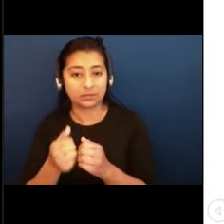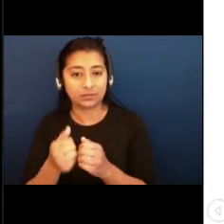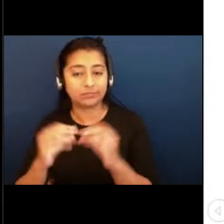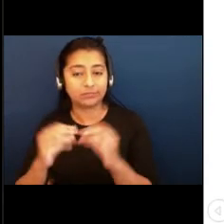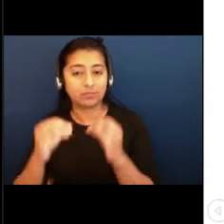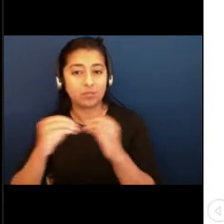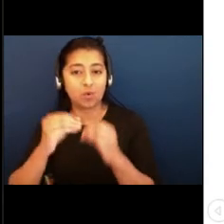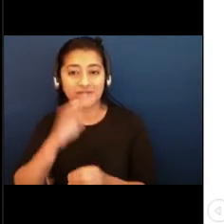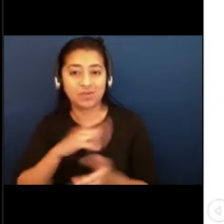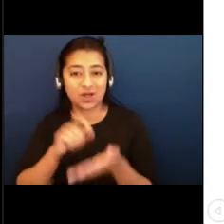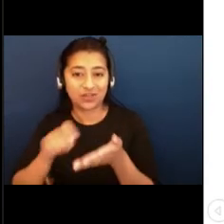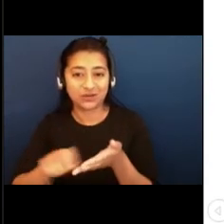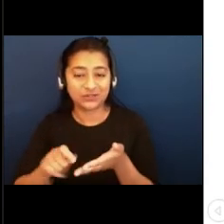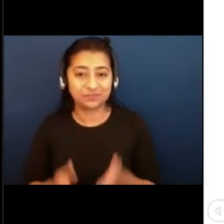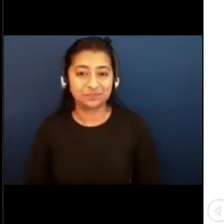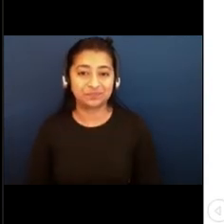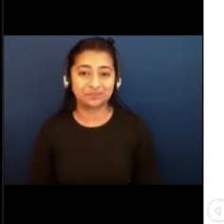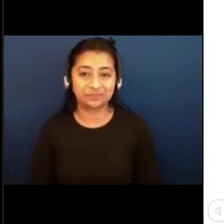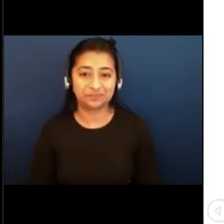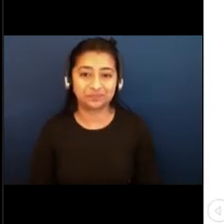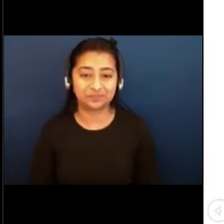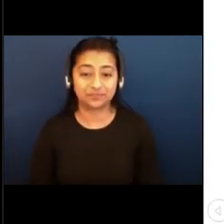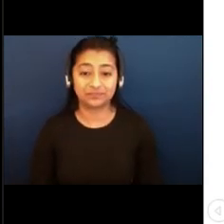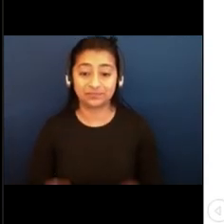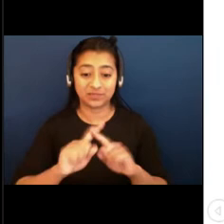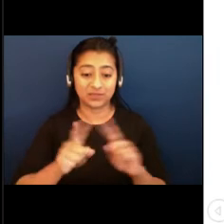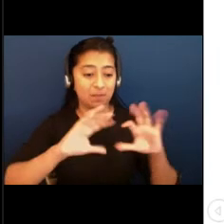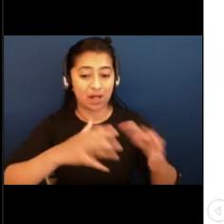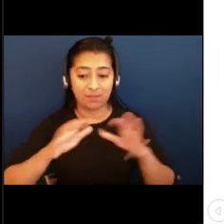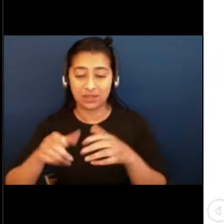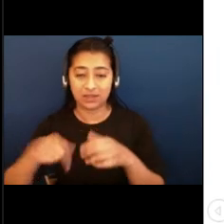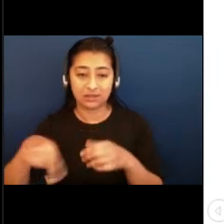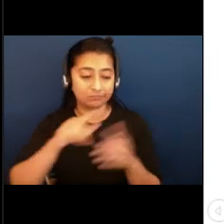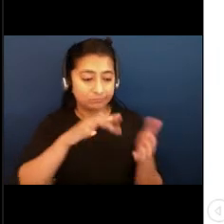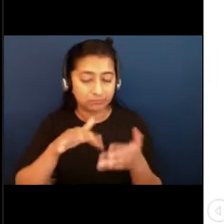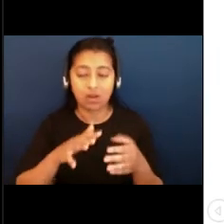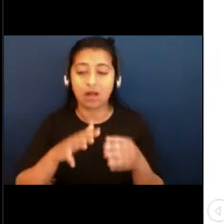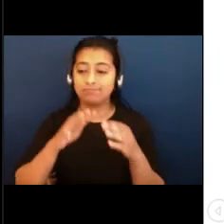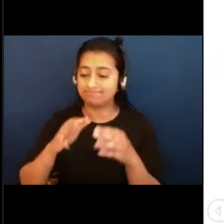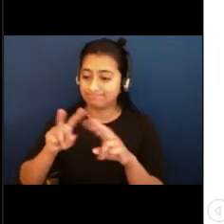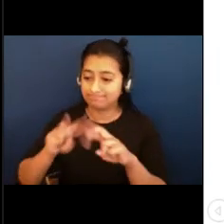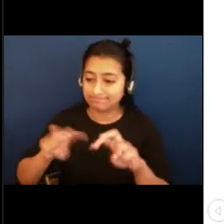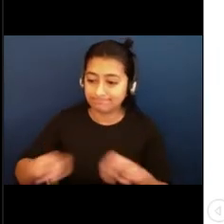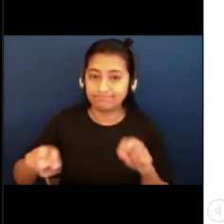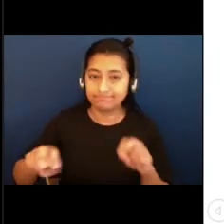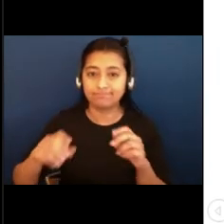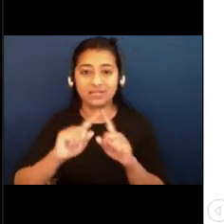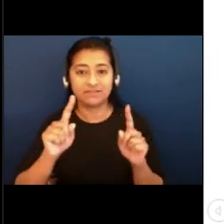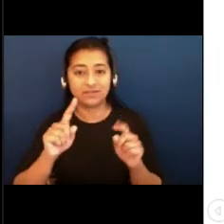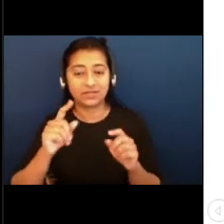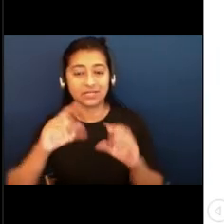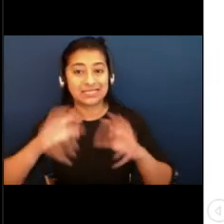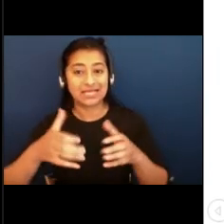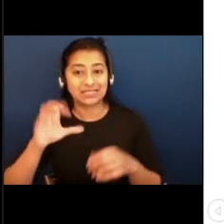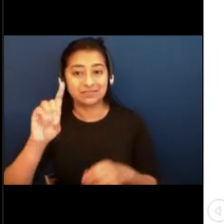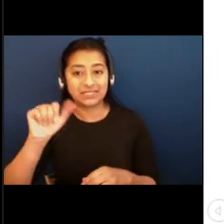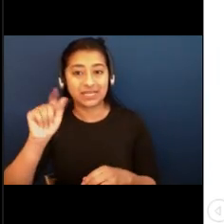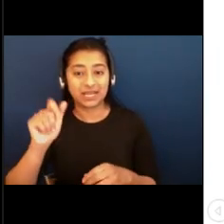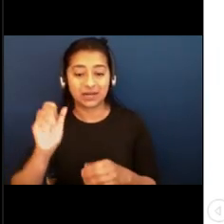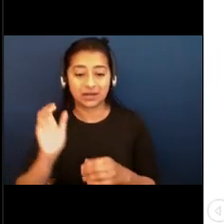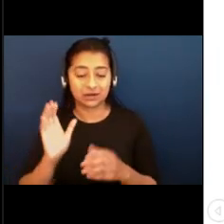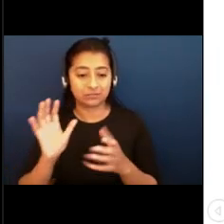So again, different populations are studied, different questions are answered, different sets of data are brought into the